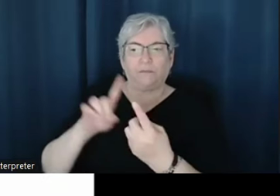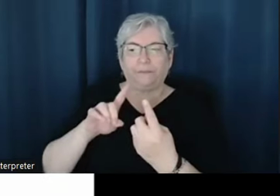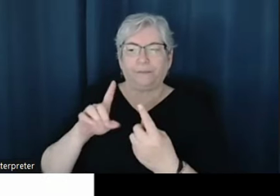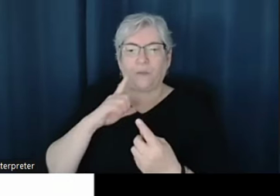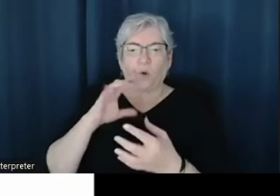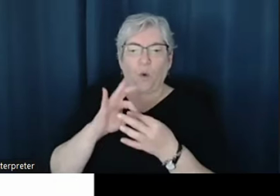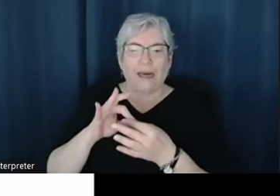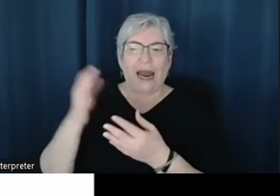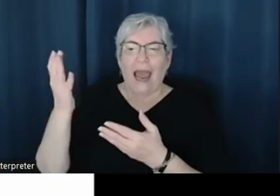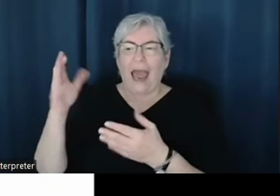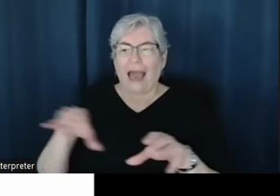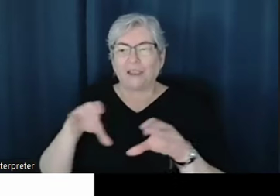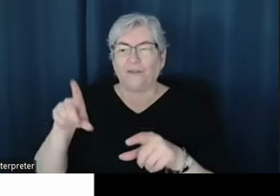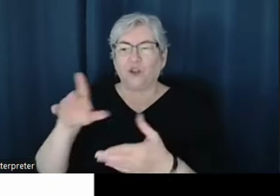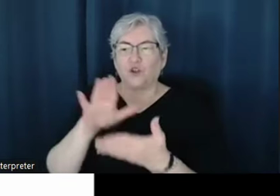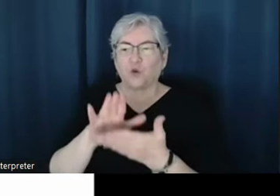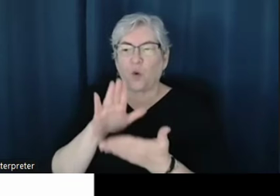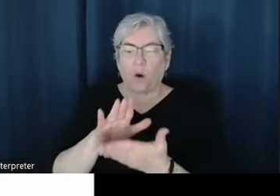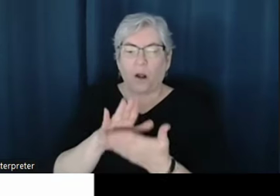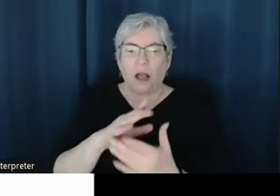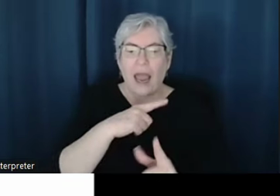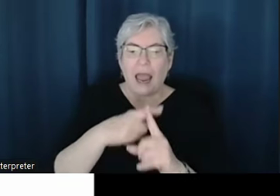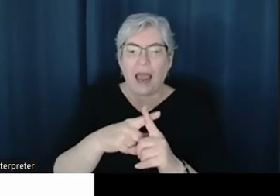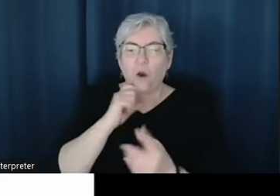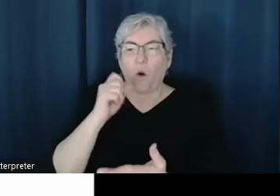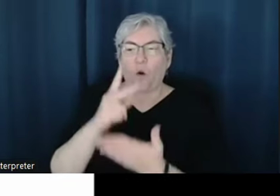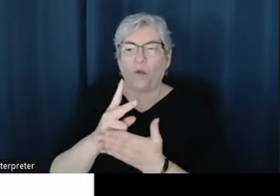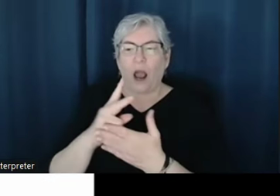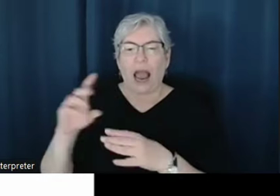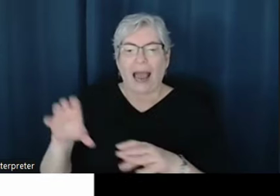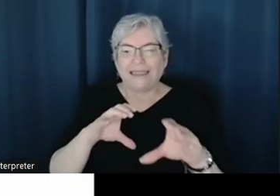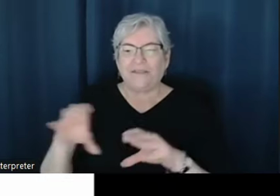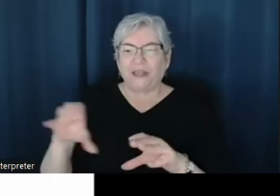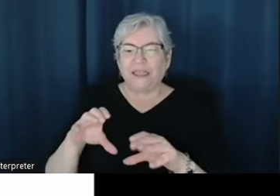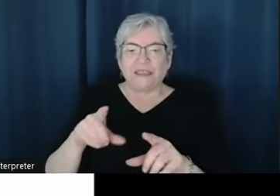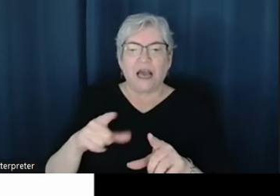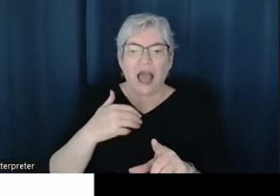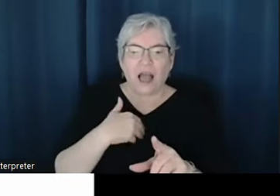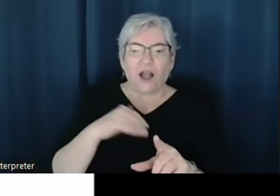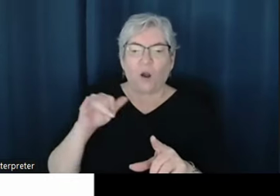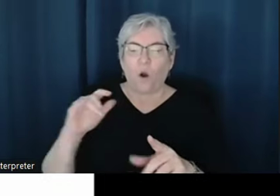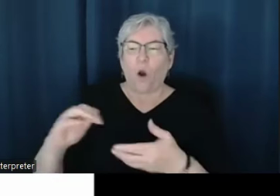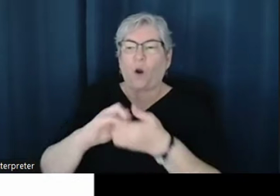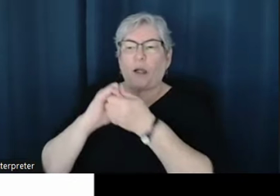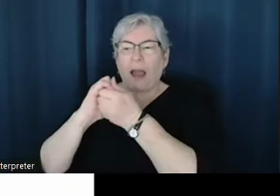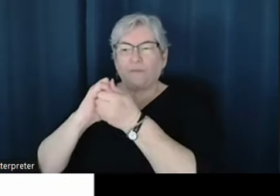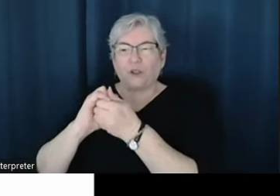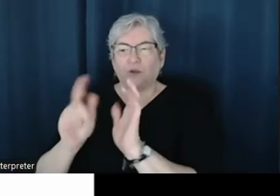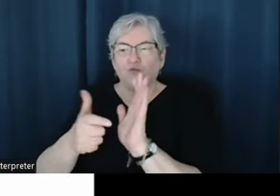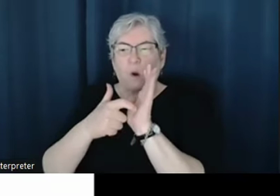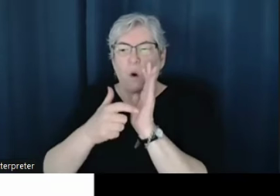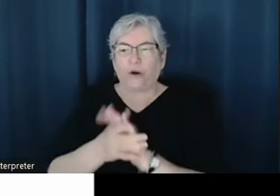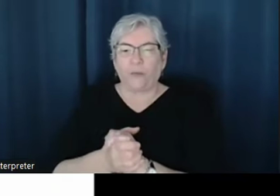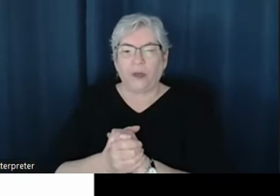coordinating activities at school, and these authorized activities. There's also a collaboration requirement. Next slide,